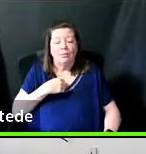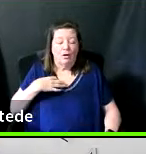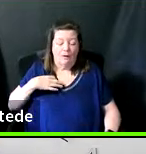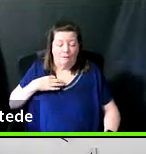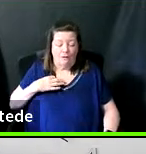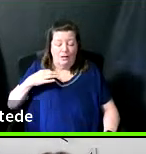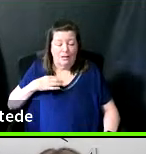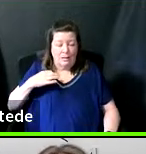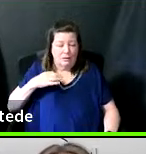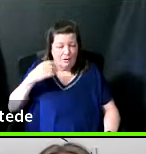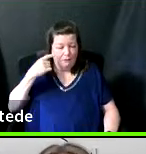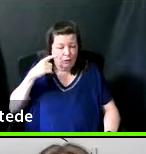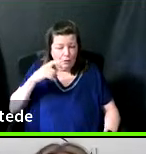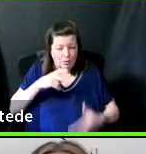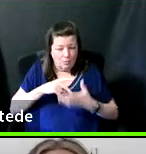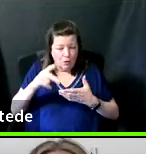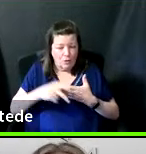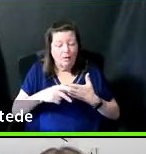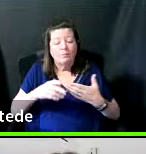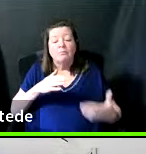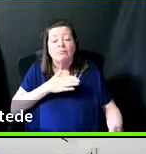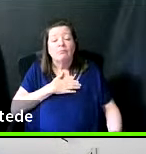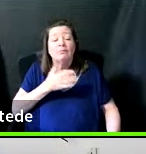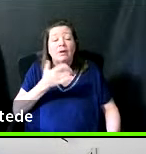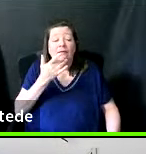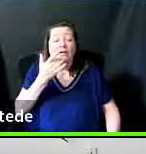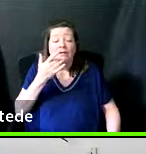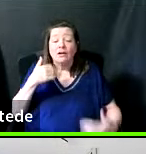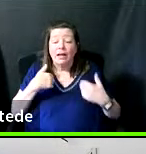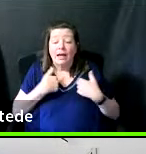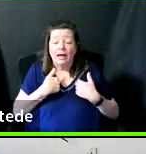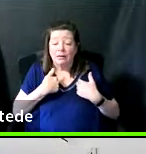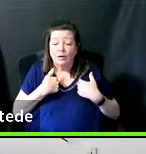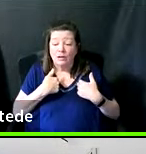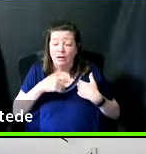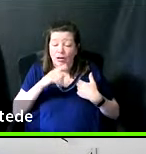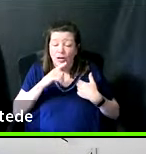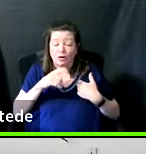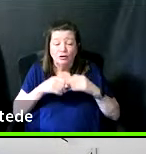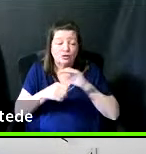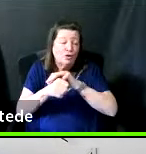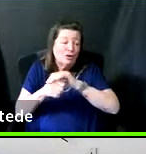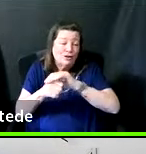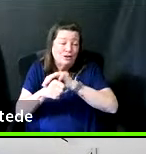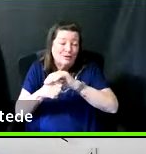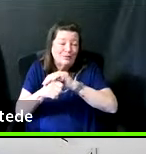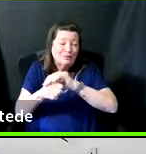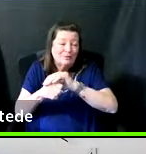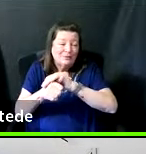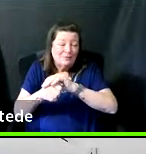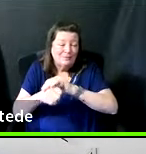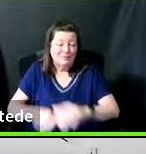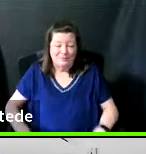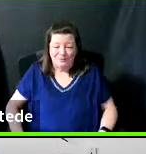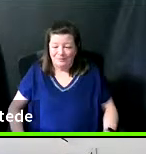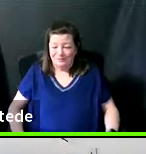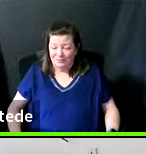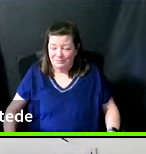program. And my favorite animal, I would have to say, are turtles.